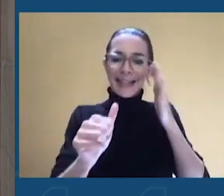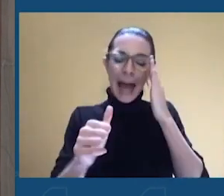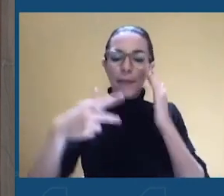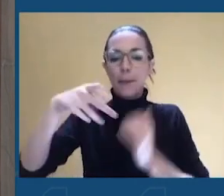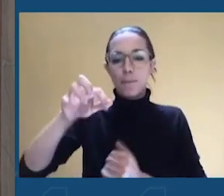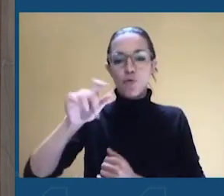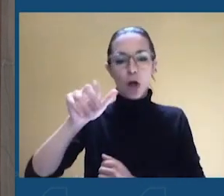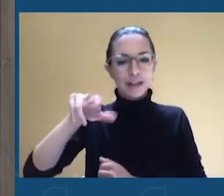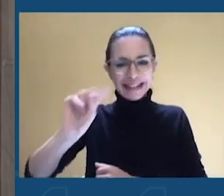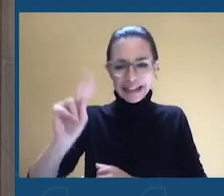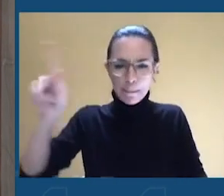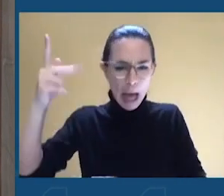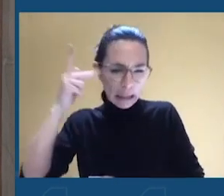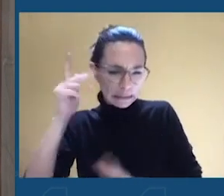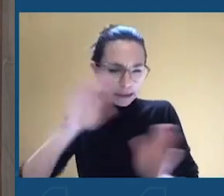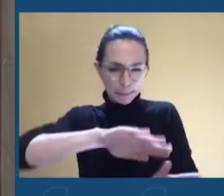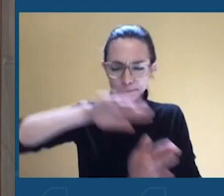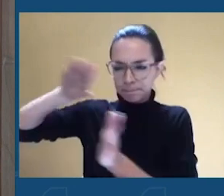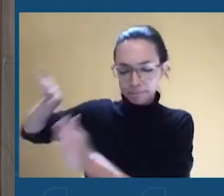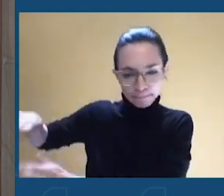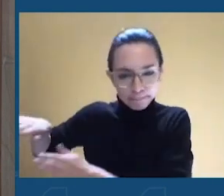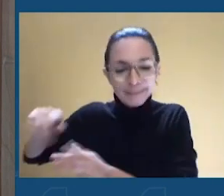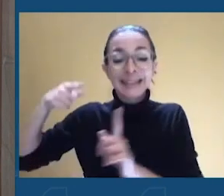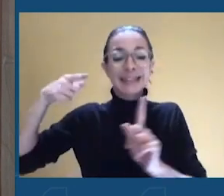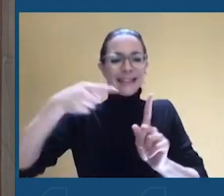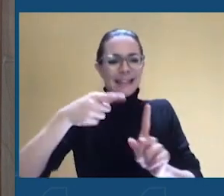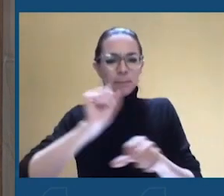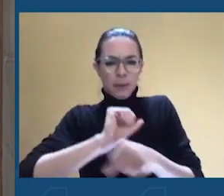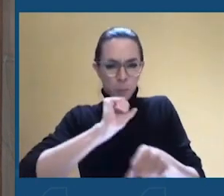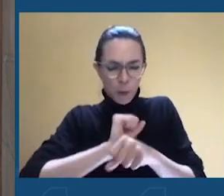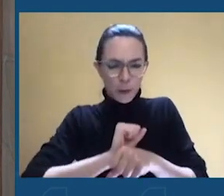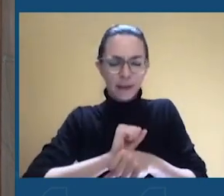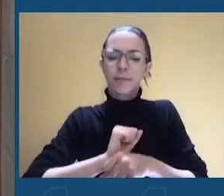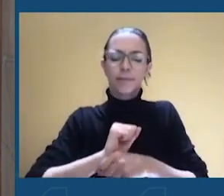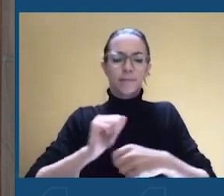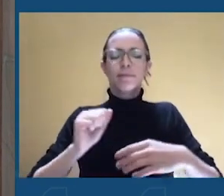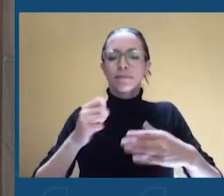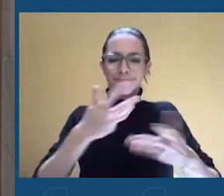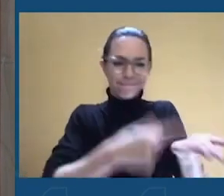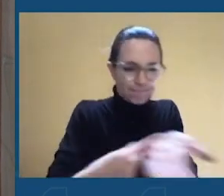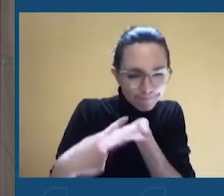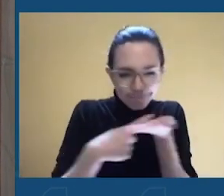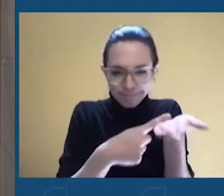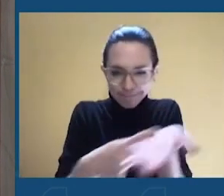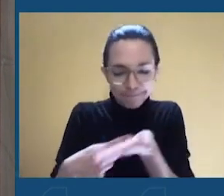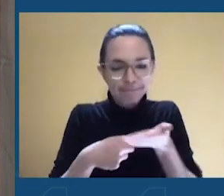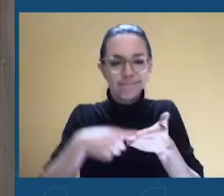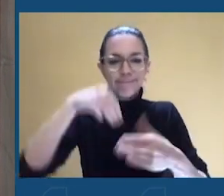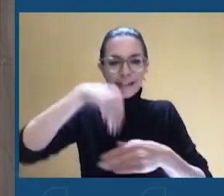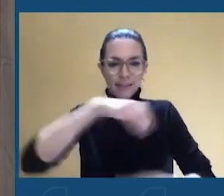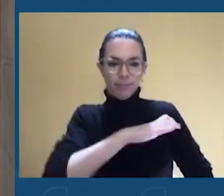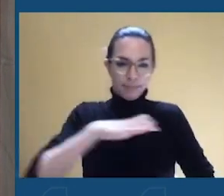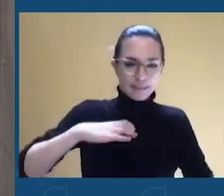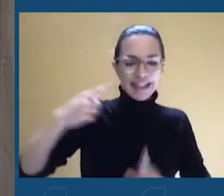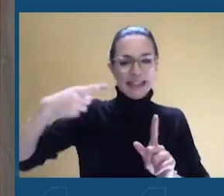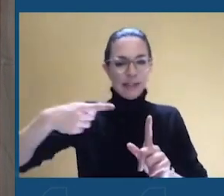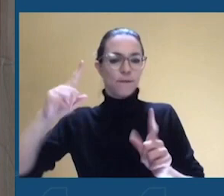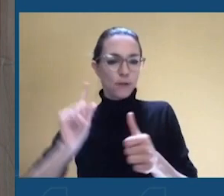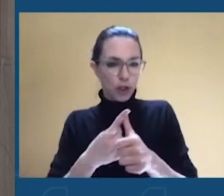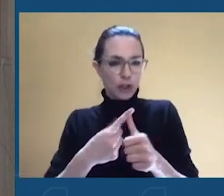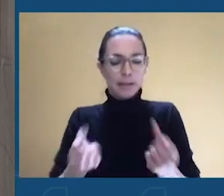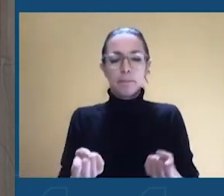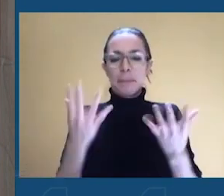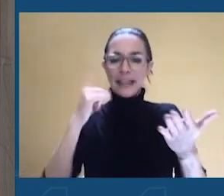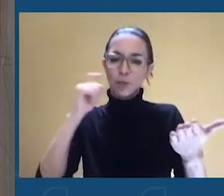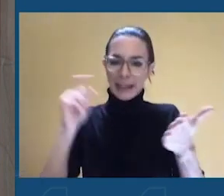politics. He's been working across the aisle. He gets things done. He's first in many, many recognitions. And I want to